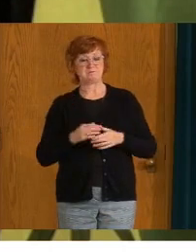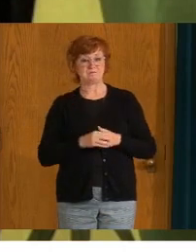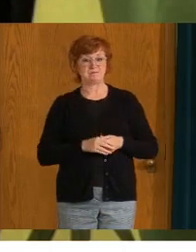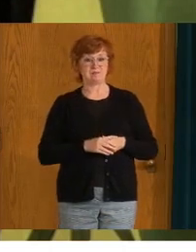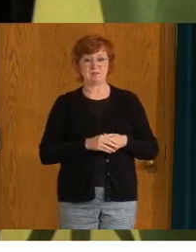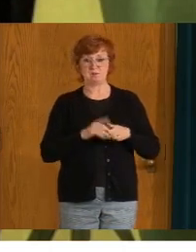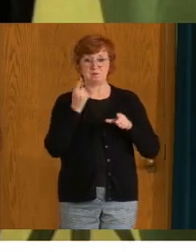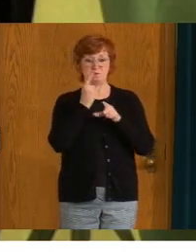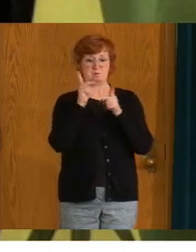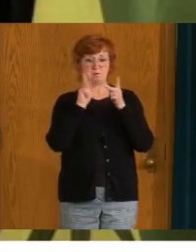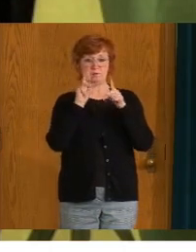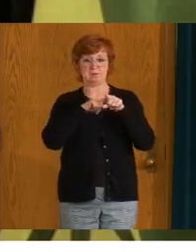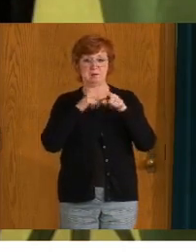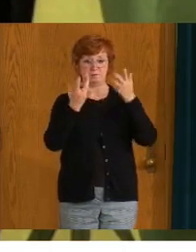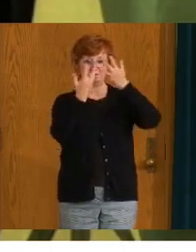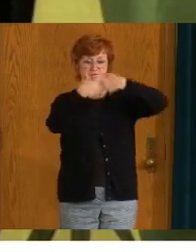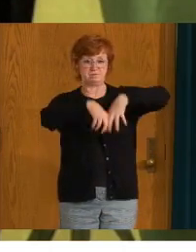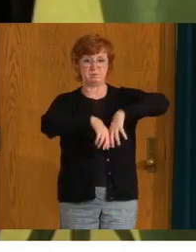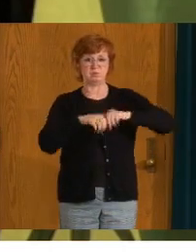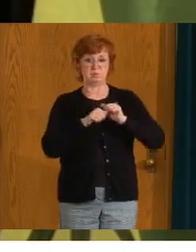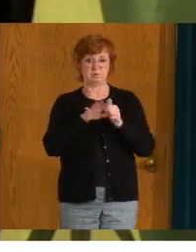shots sooner rather than later.